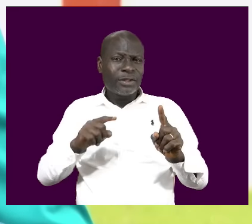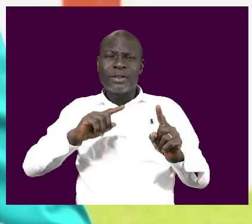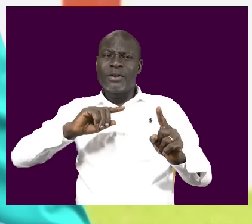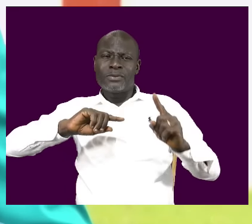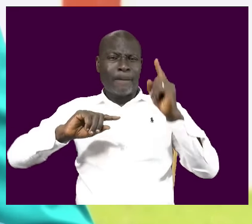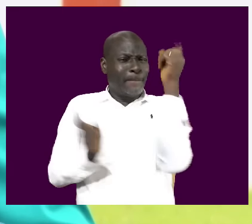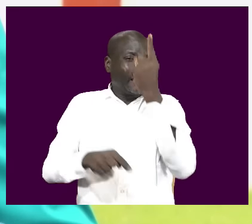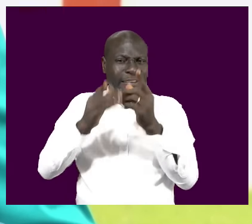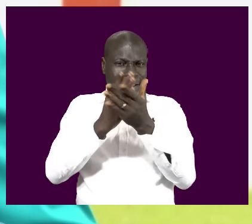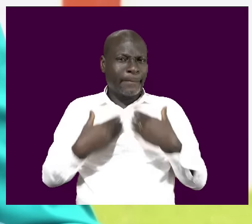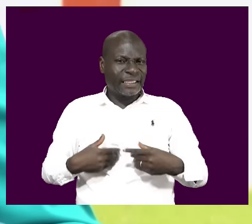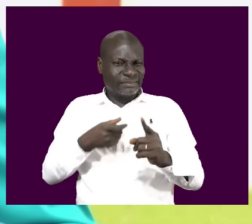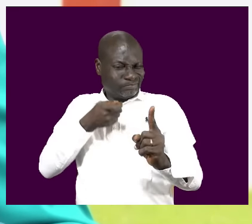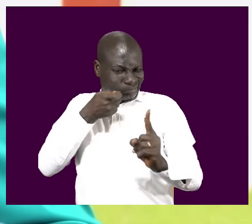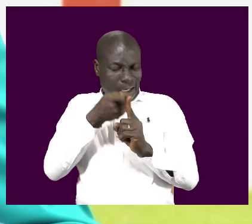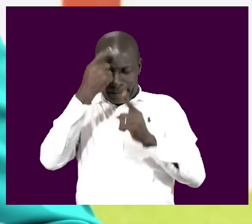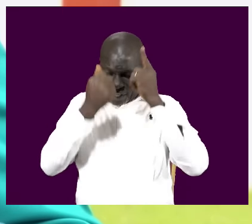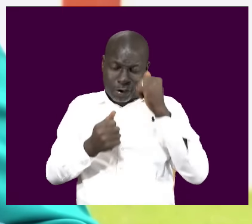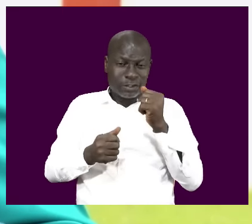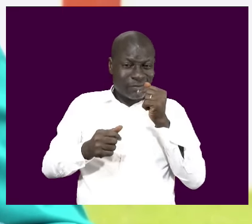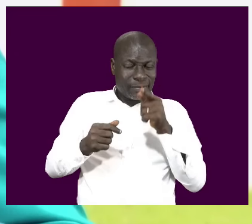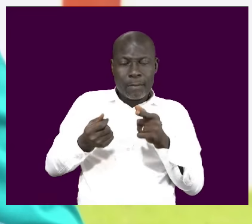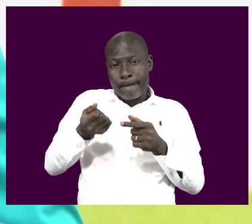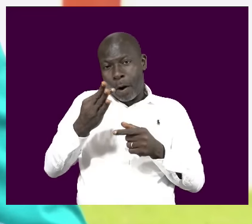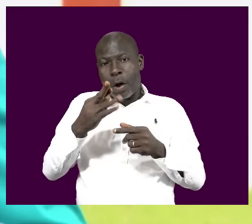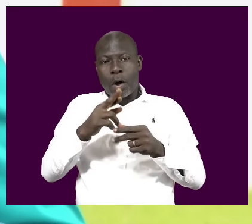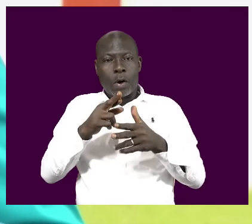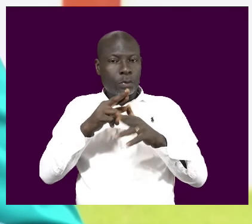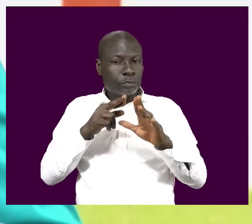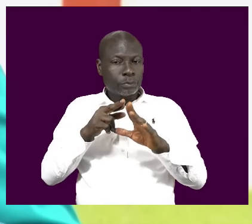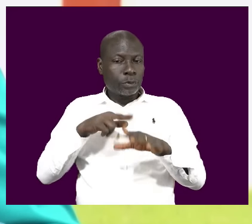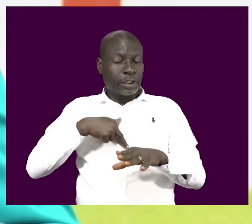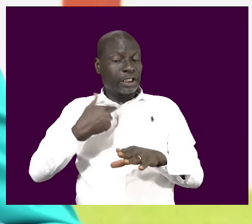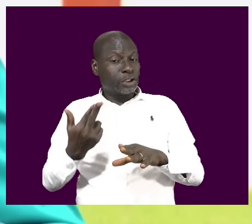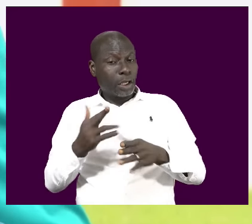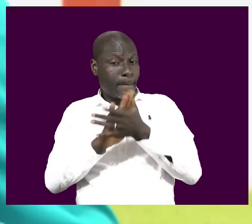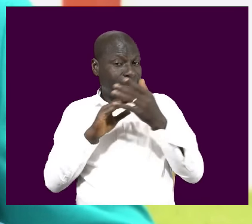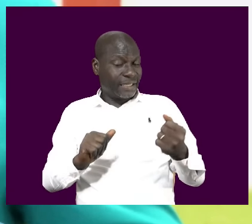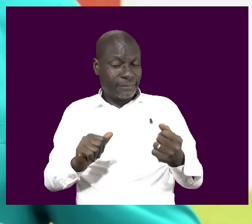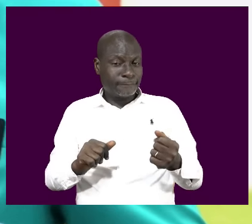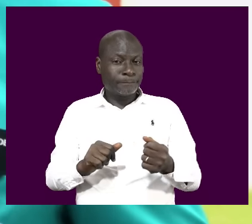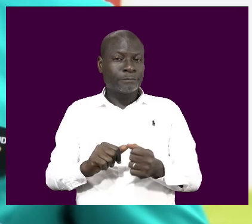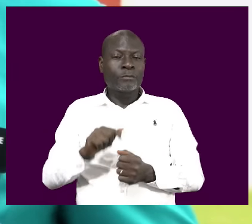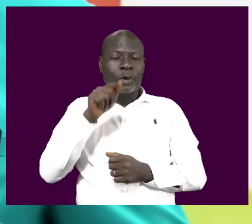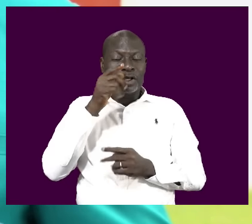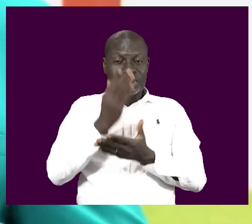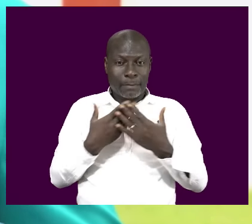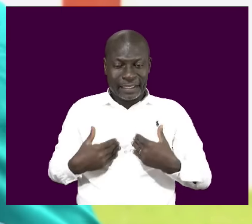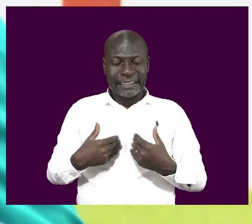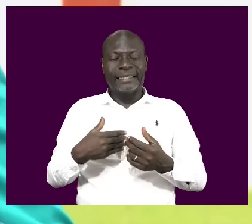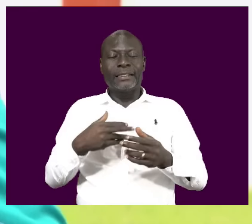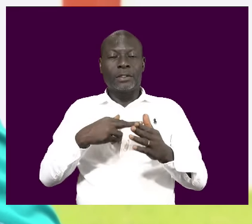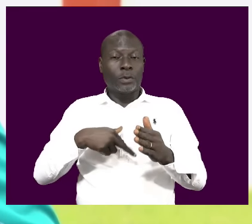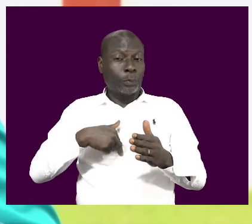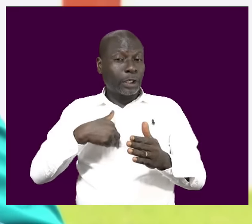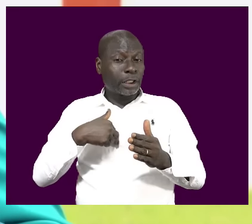someone because of his or her religious belief. Sir, O Chi will be a son, and